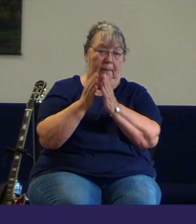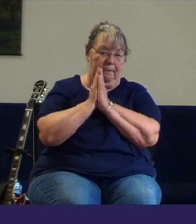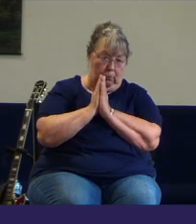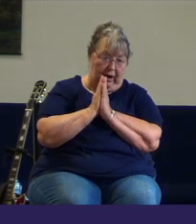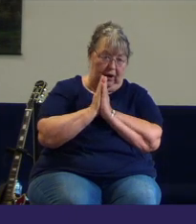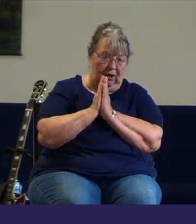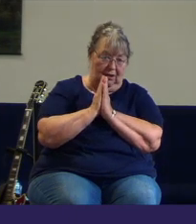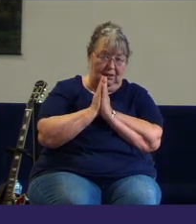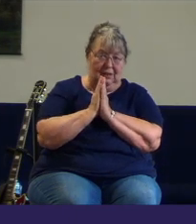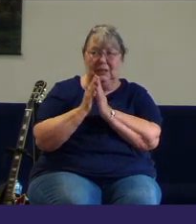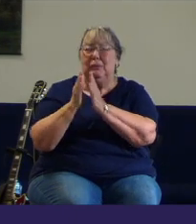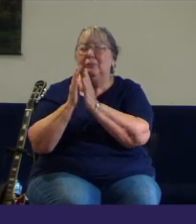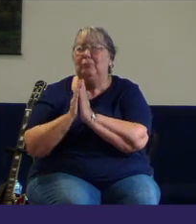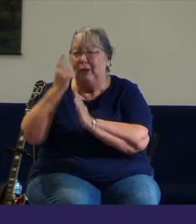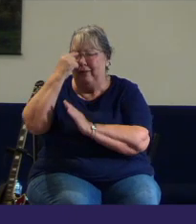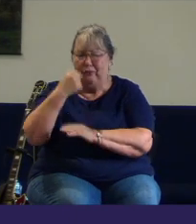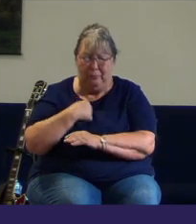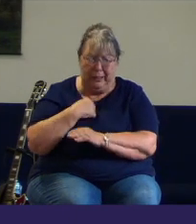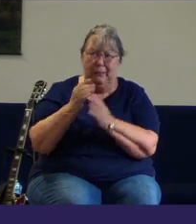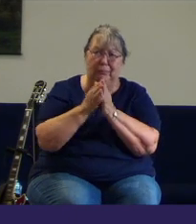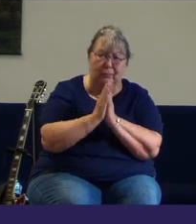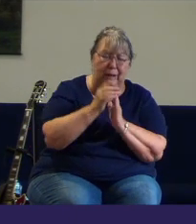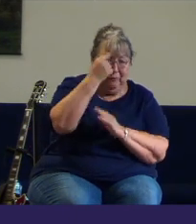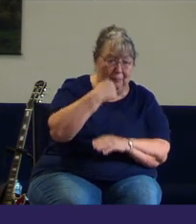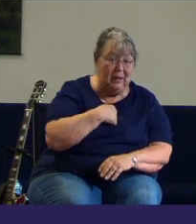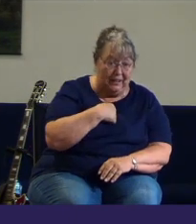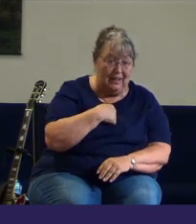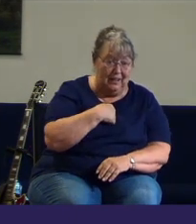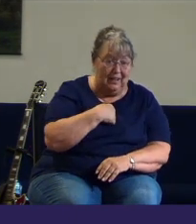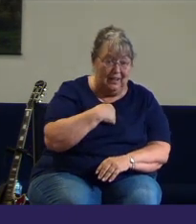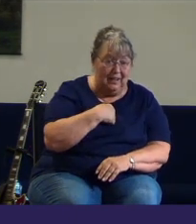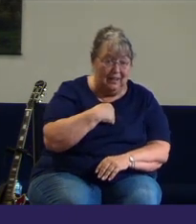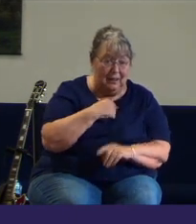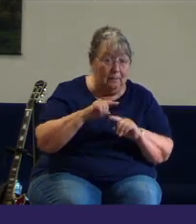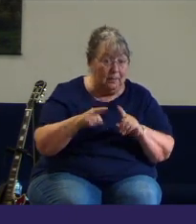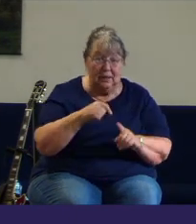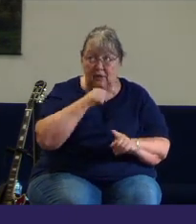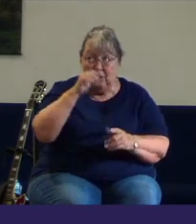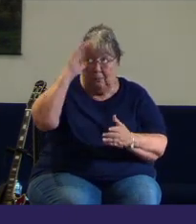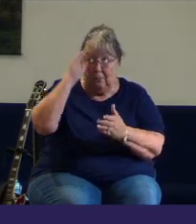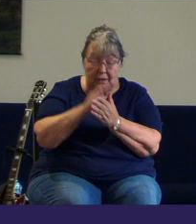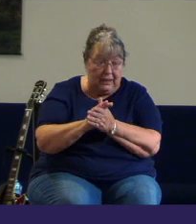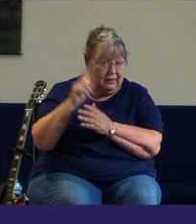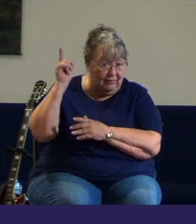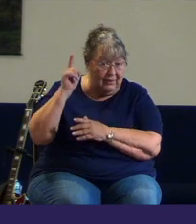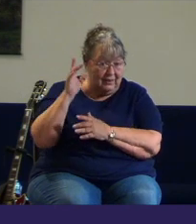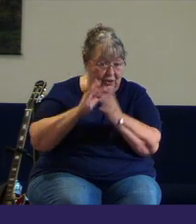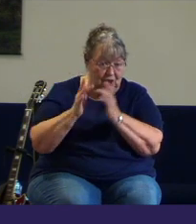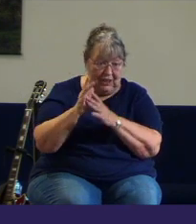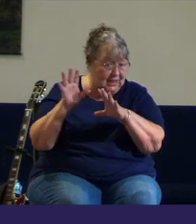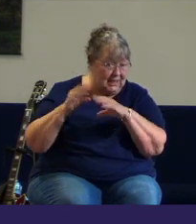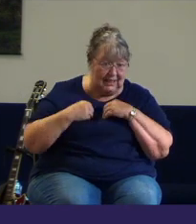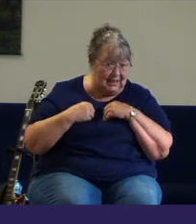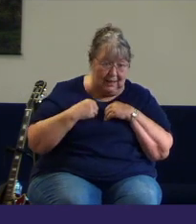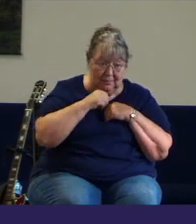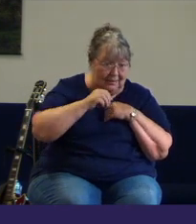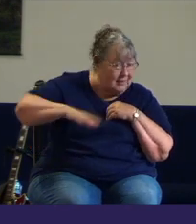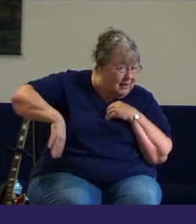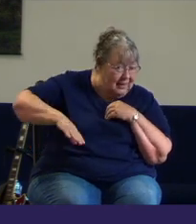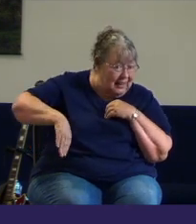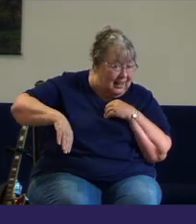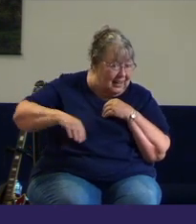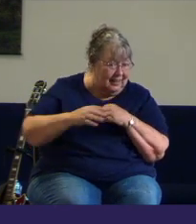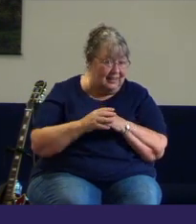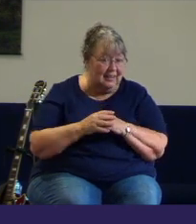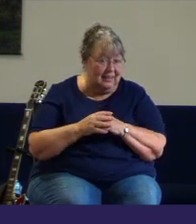don't need to be a whiz with the scriptures. None of us is, right? You don't need to master the Greek and the Hebrew. All you need to know is what's he